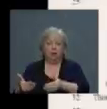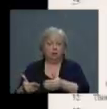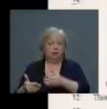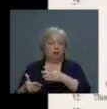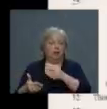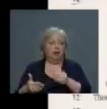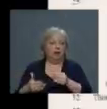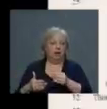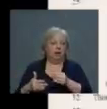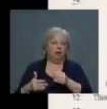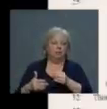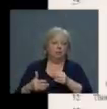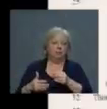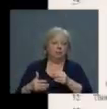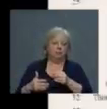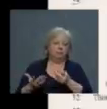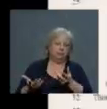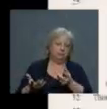at the